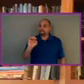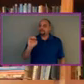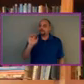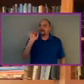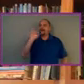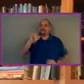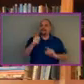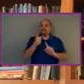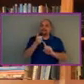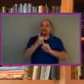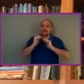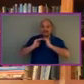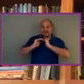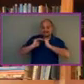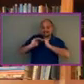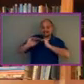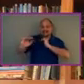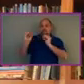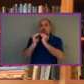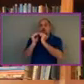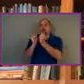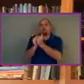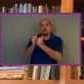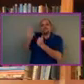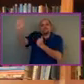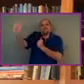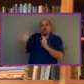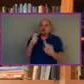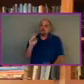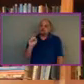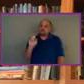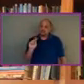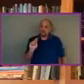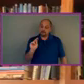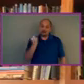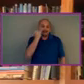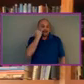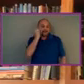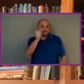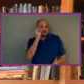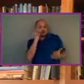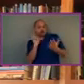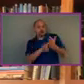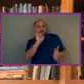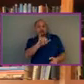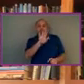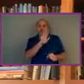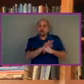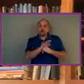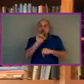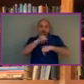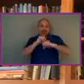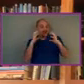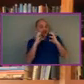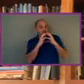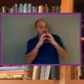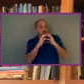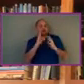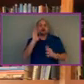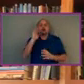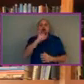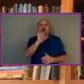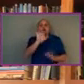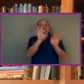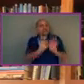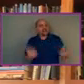stable at further distances from the sun, if we can find those on the Trojan asteroid, that's going to be one key clue